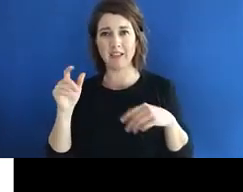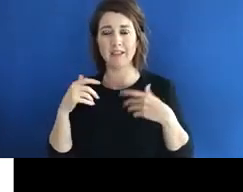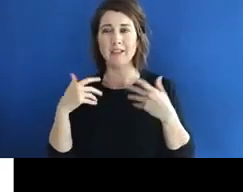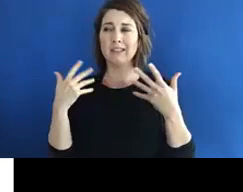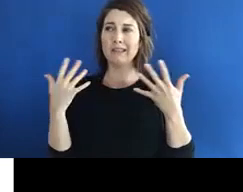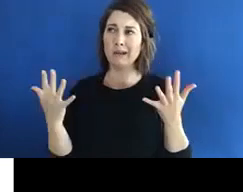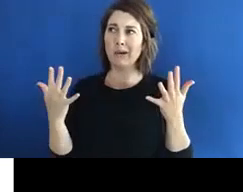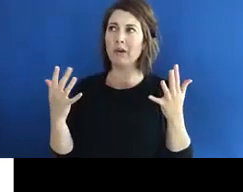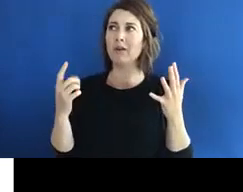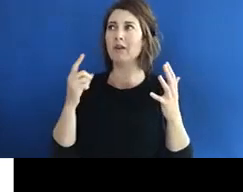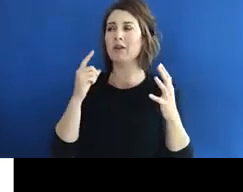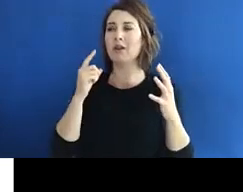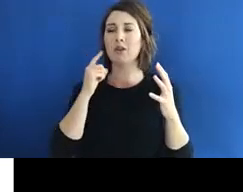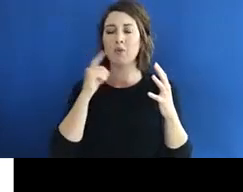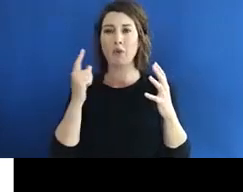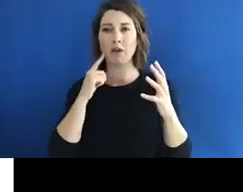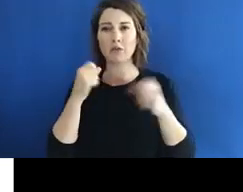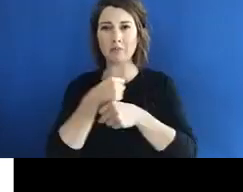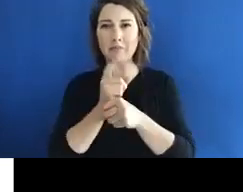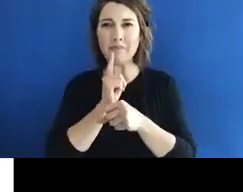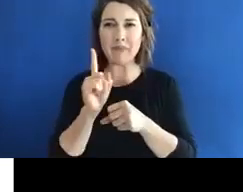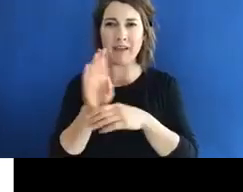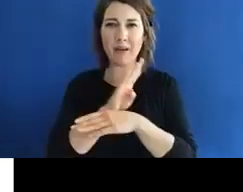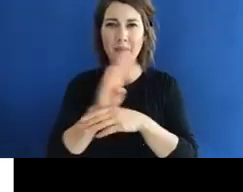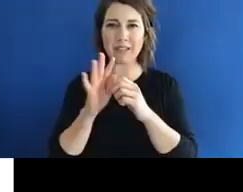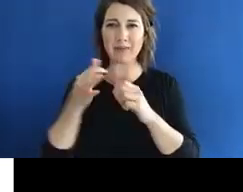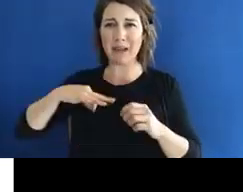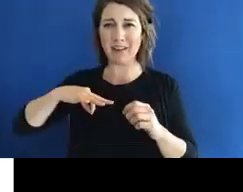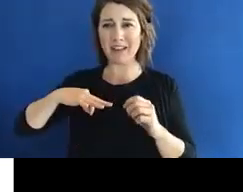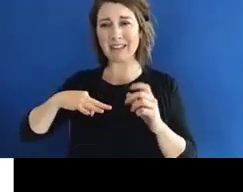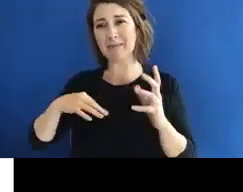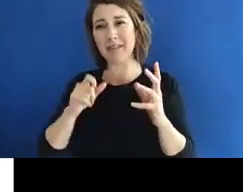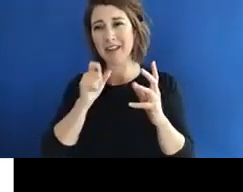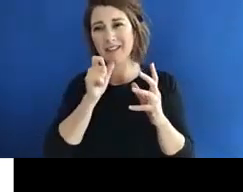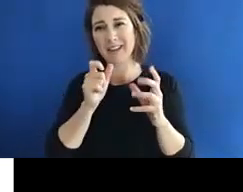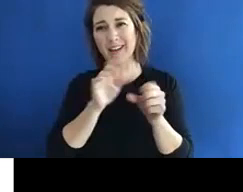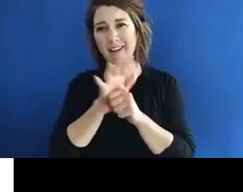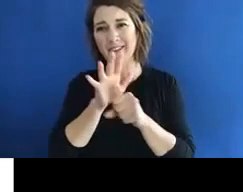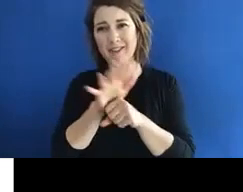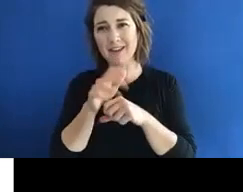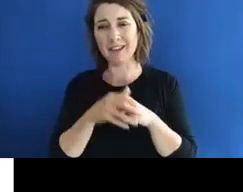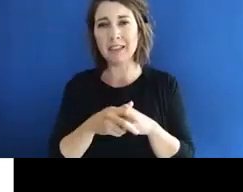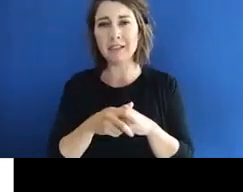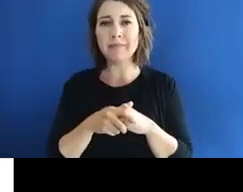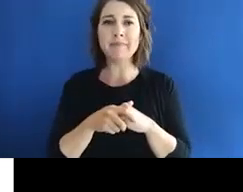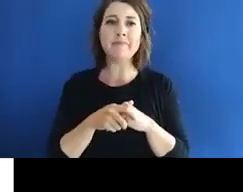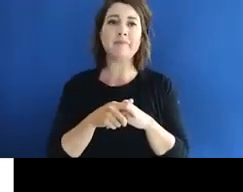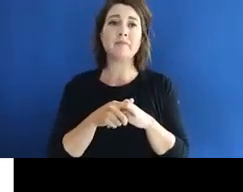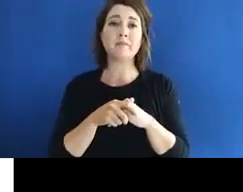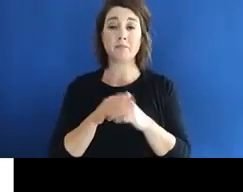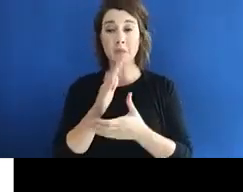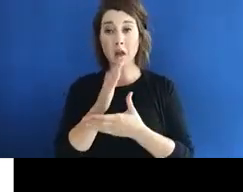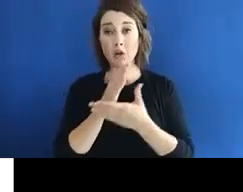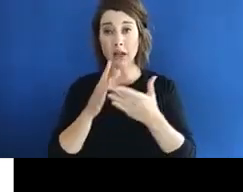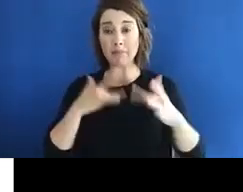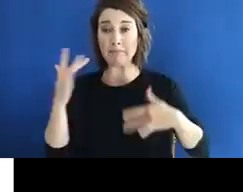getting individuals off benefits, I don't think that does it. So there are some exciting things that are